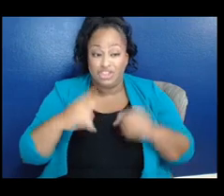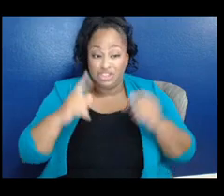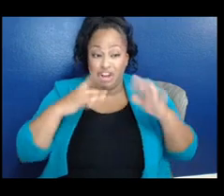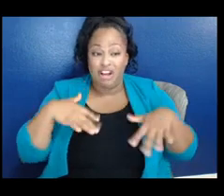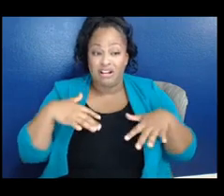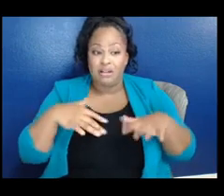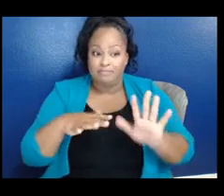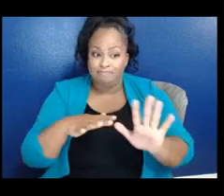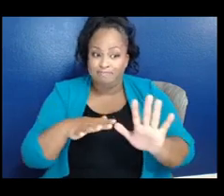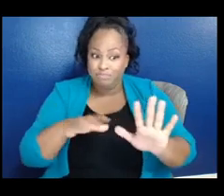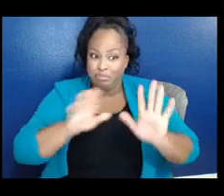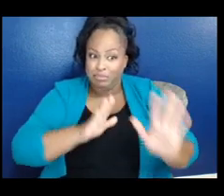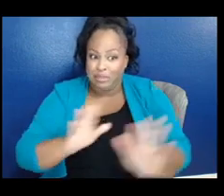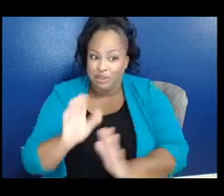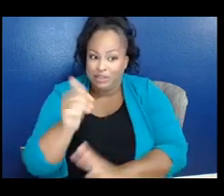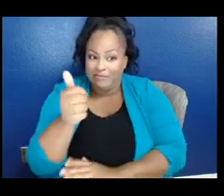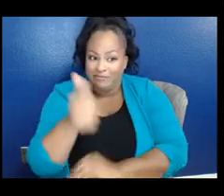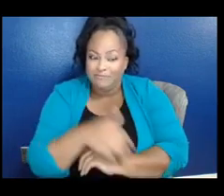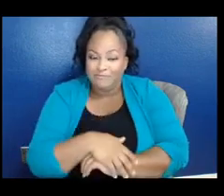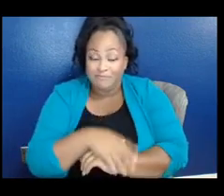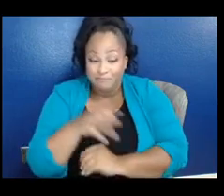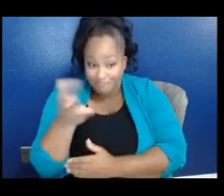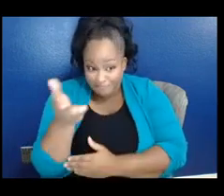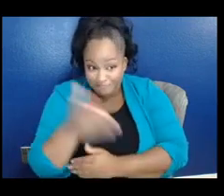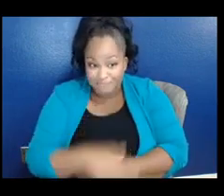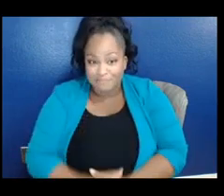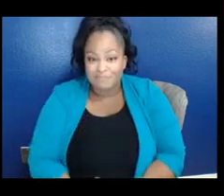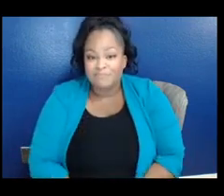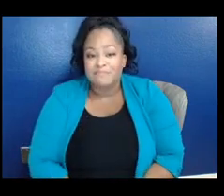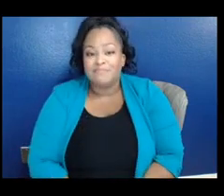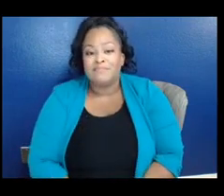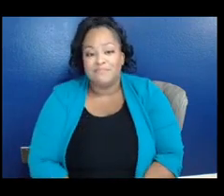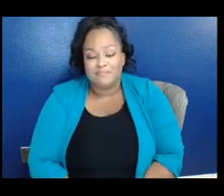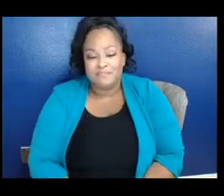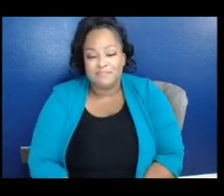shocking. So do brace yourself, but take a look.